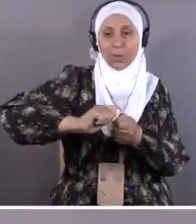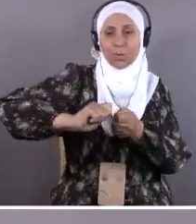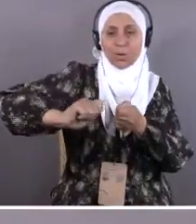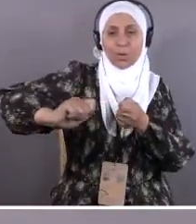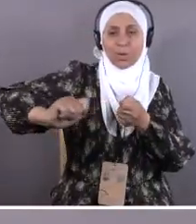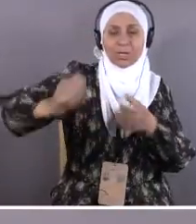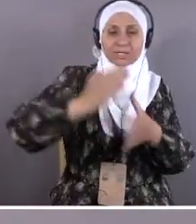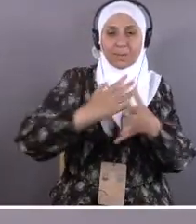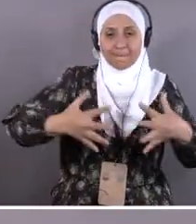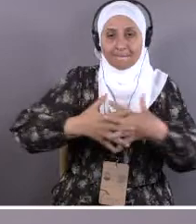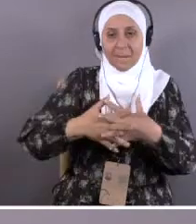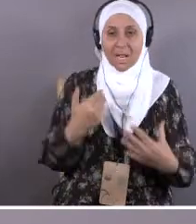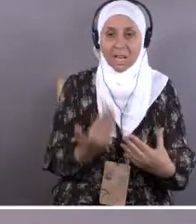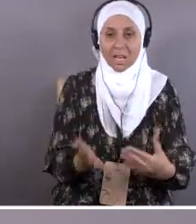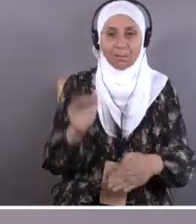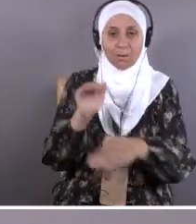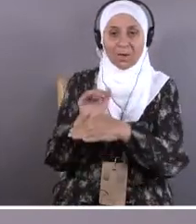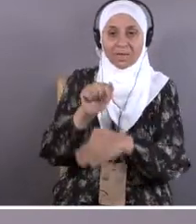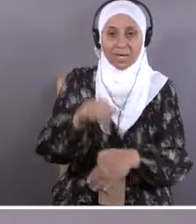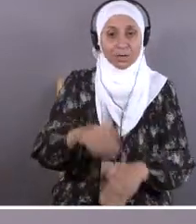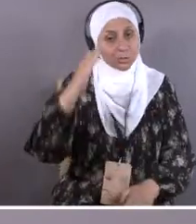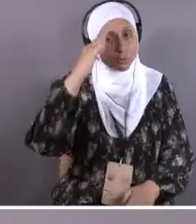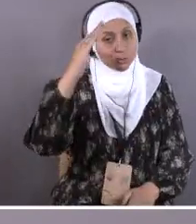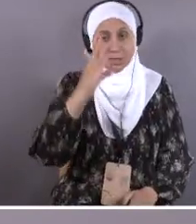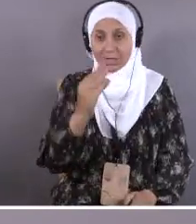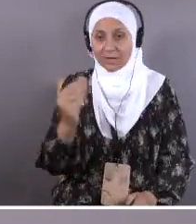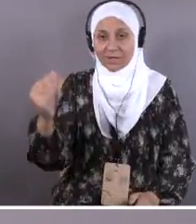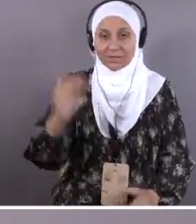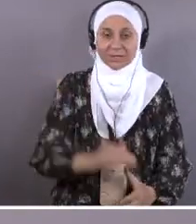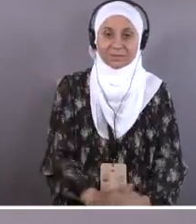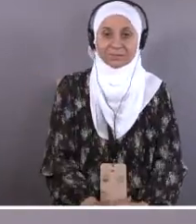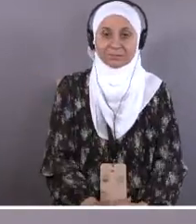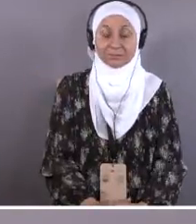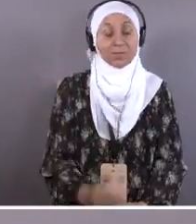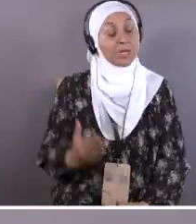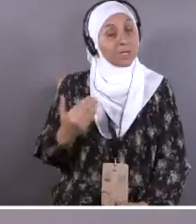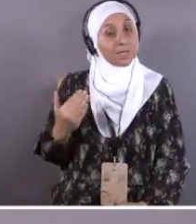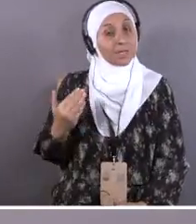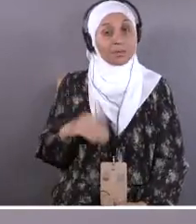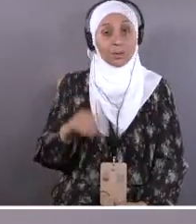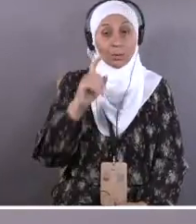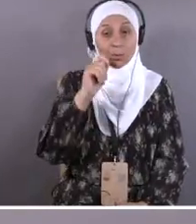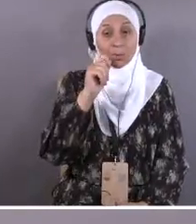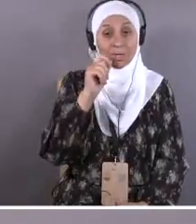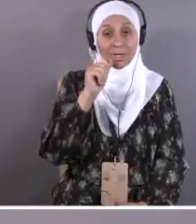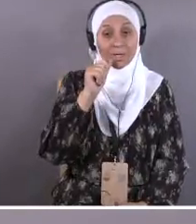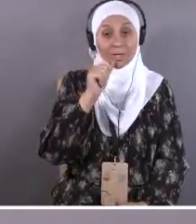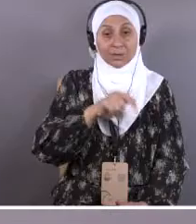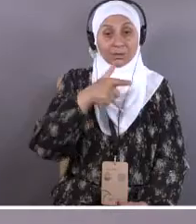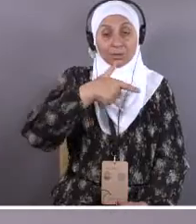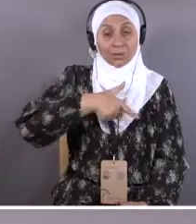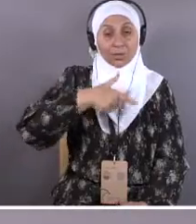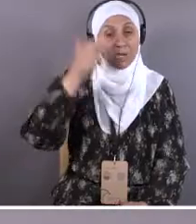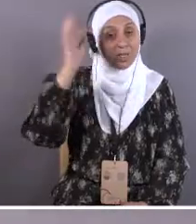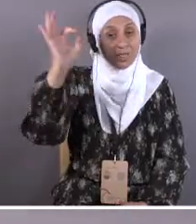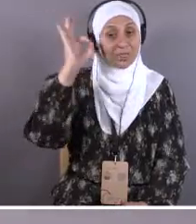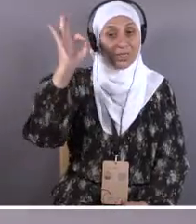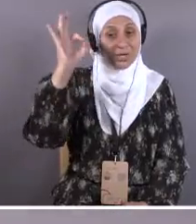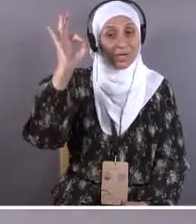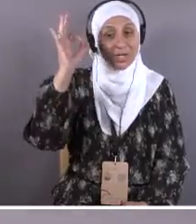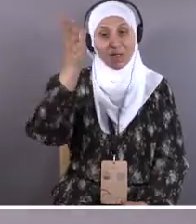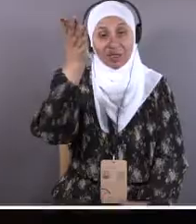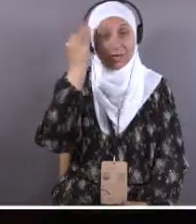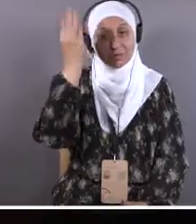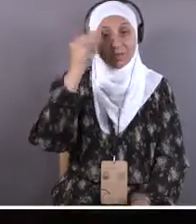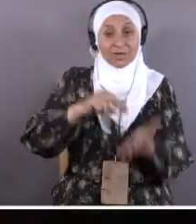today. Thank you so much. As Elder Paulette said there, wisdom comes from the elders. We need